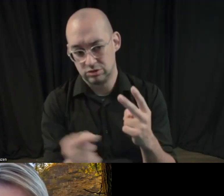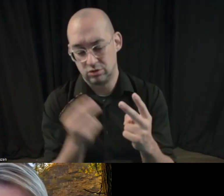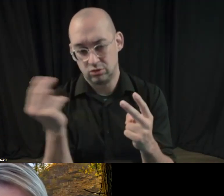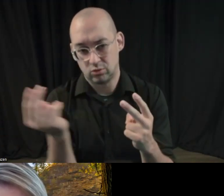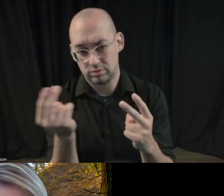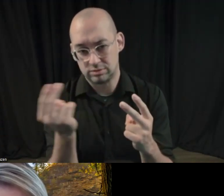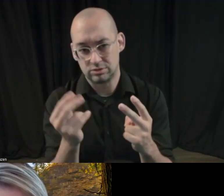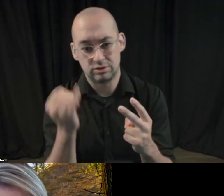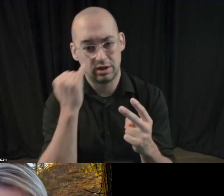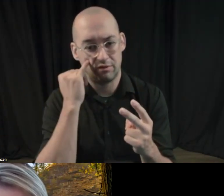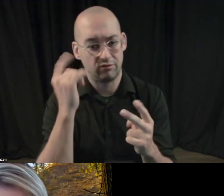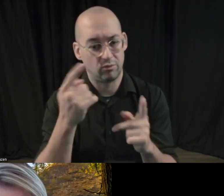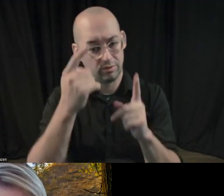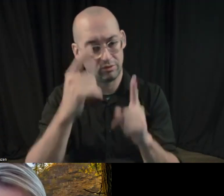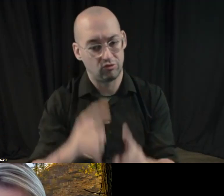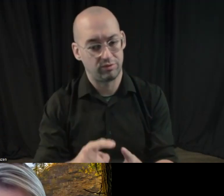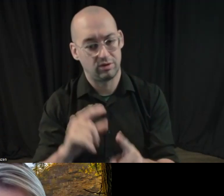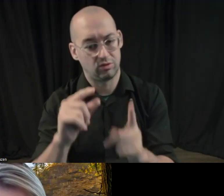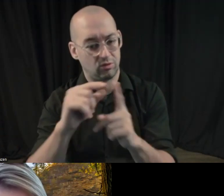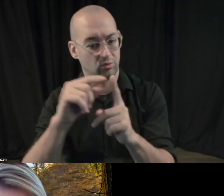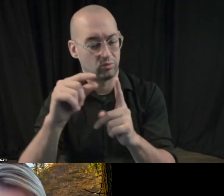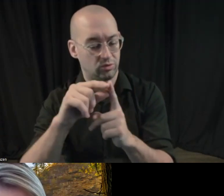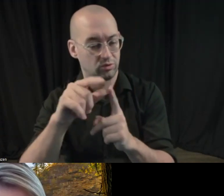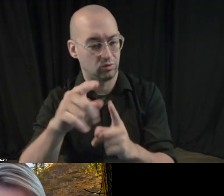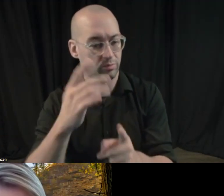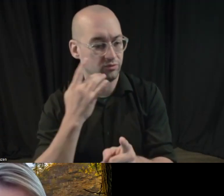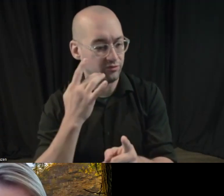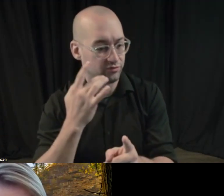you all agree on a term that you would prefer from